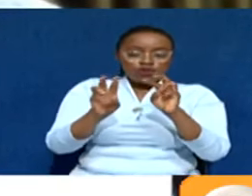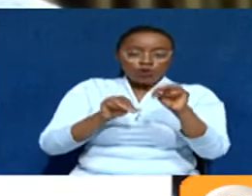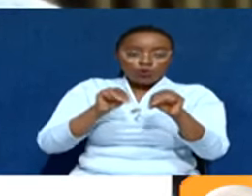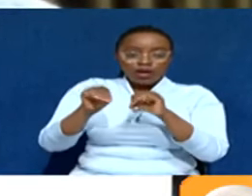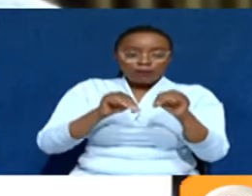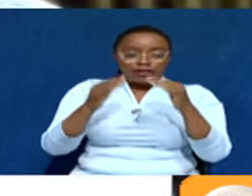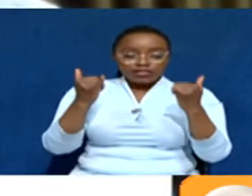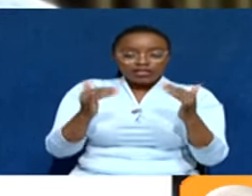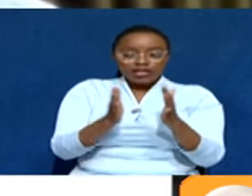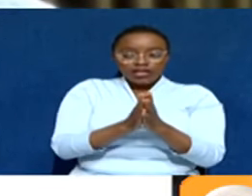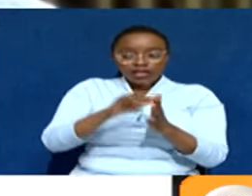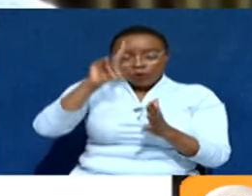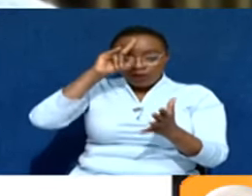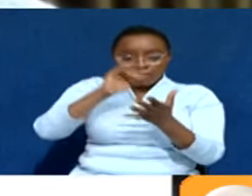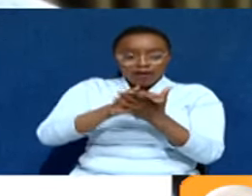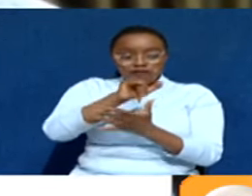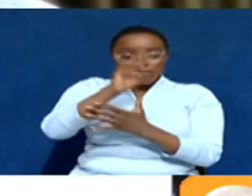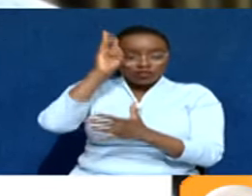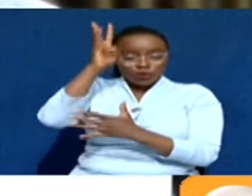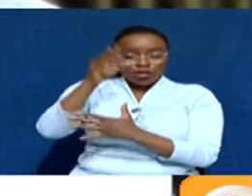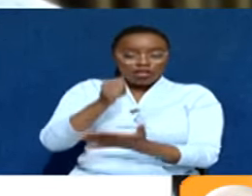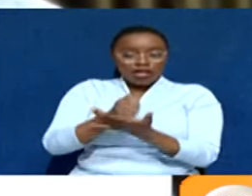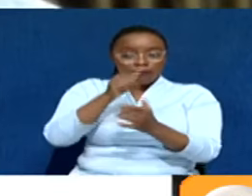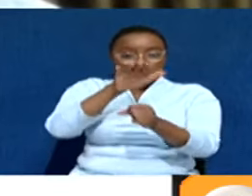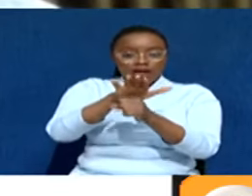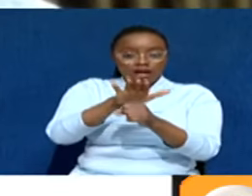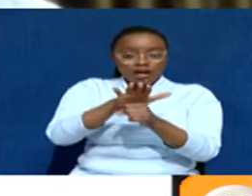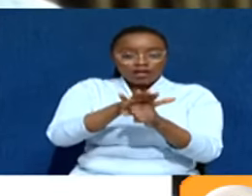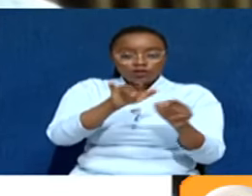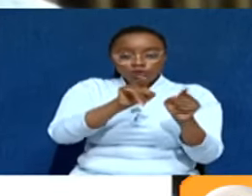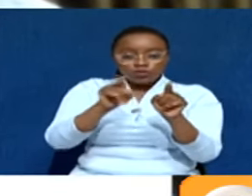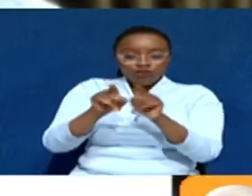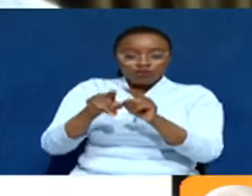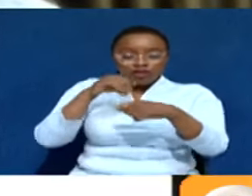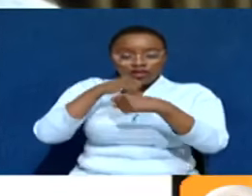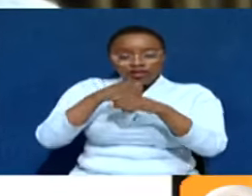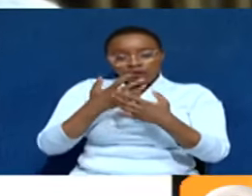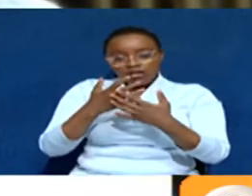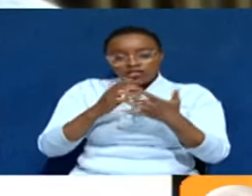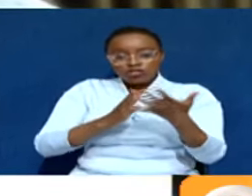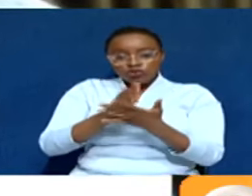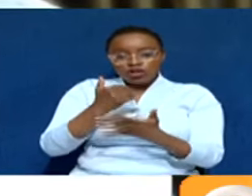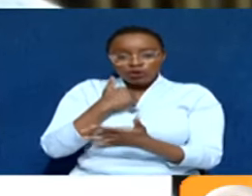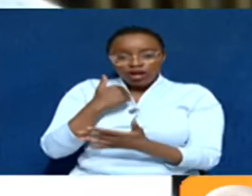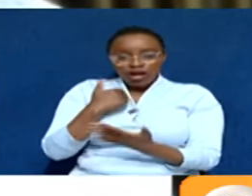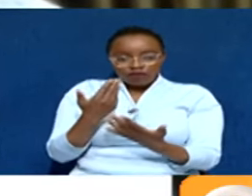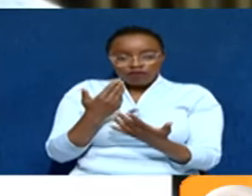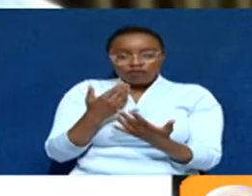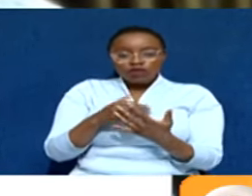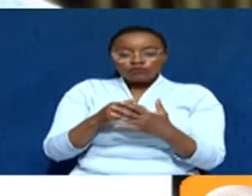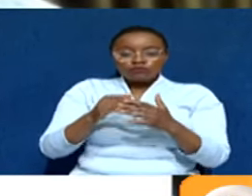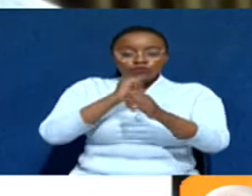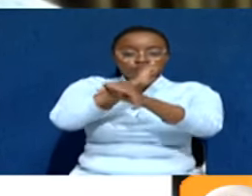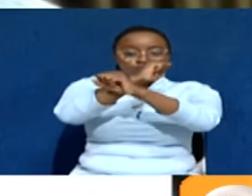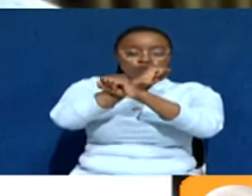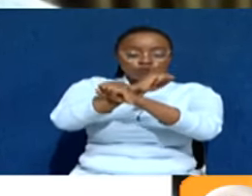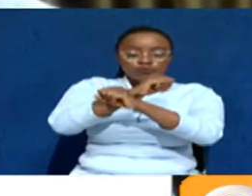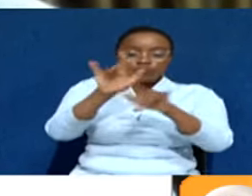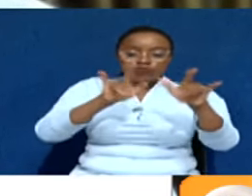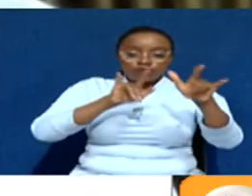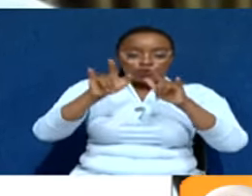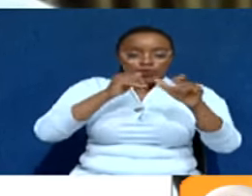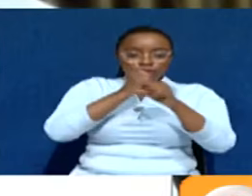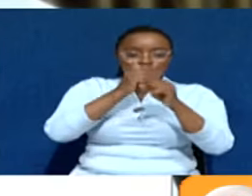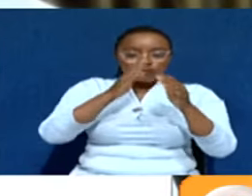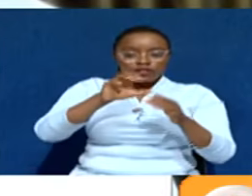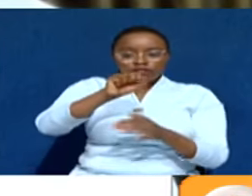managing now, and we believe this will go a long way in securing, protecting our migrant workers in